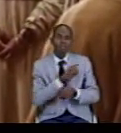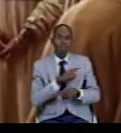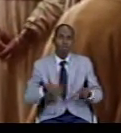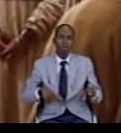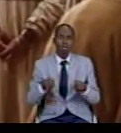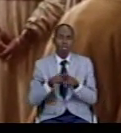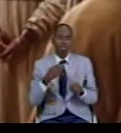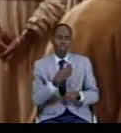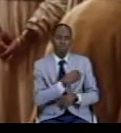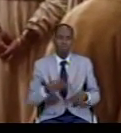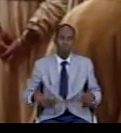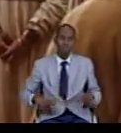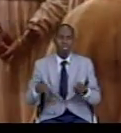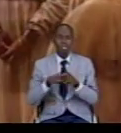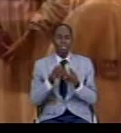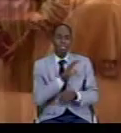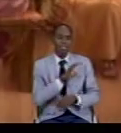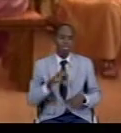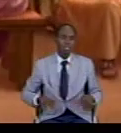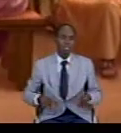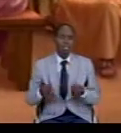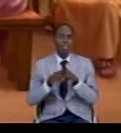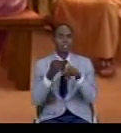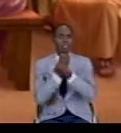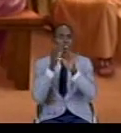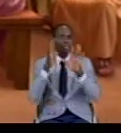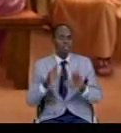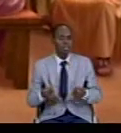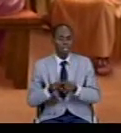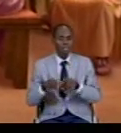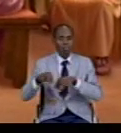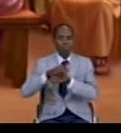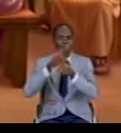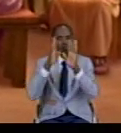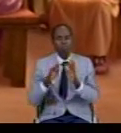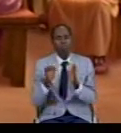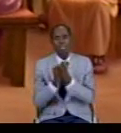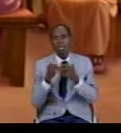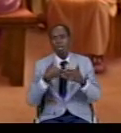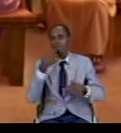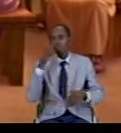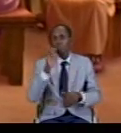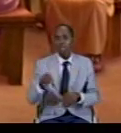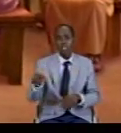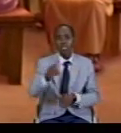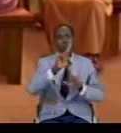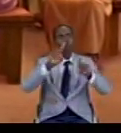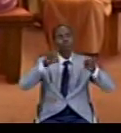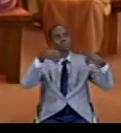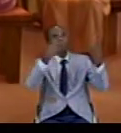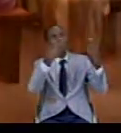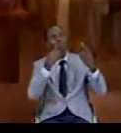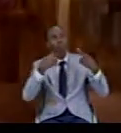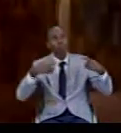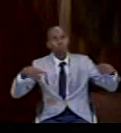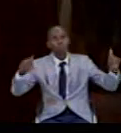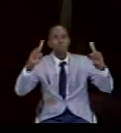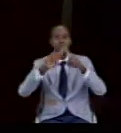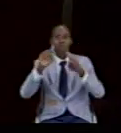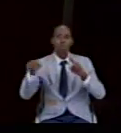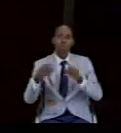as the Christ, as the Savior, and as the Master that has commanded them, go and tell other people too.